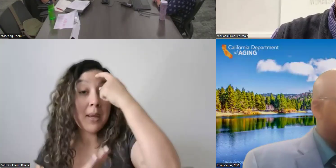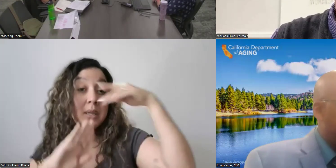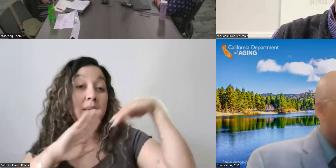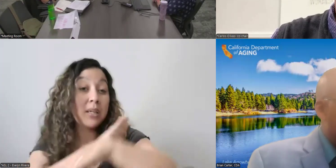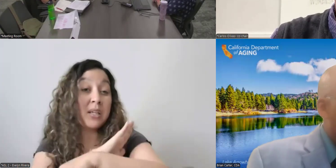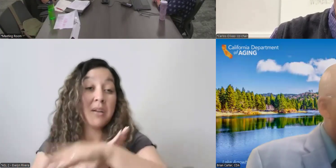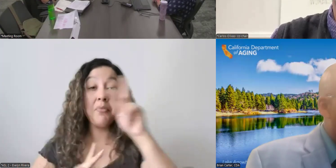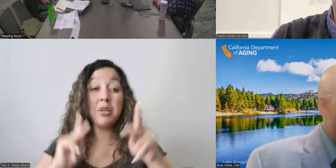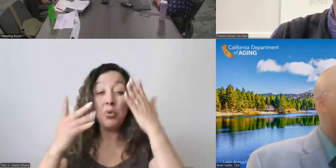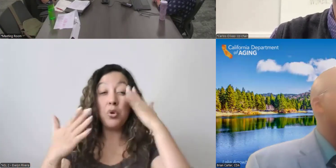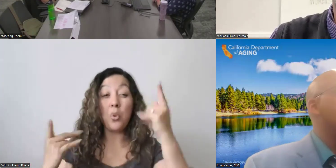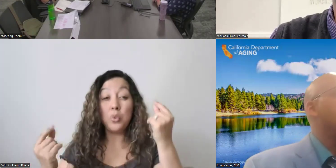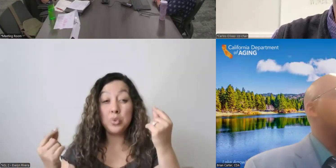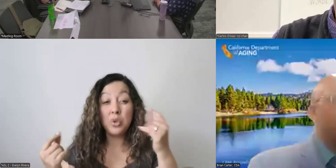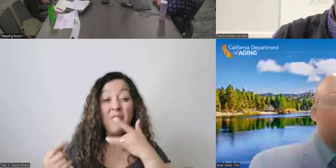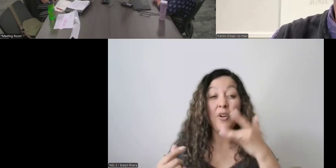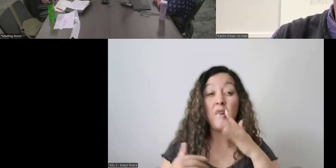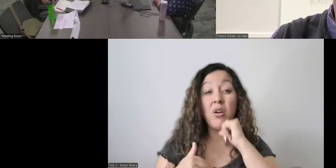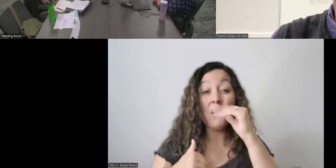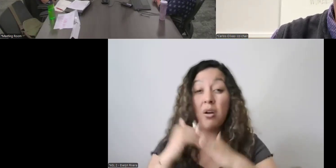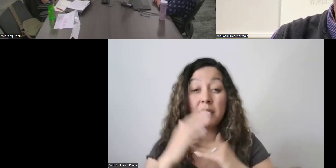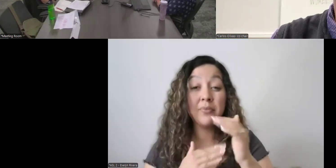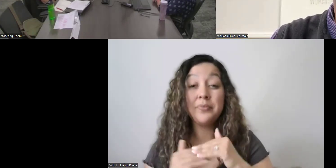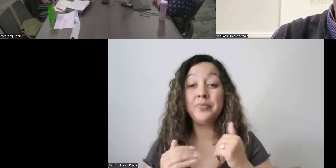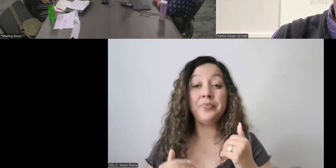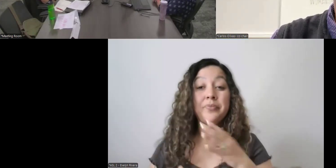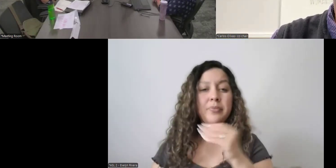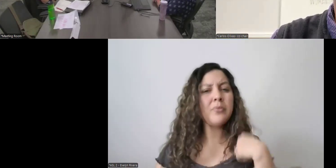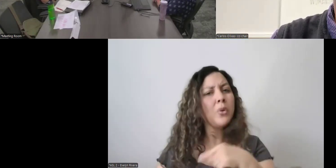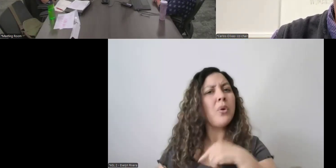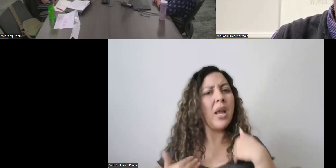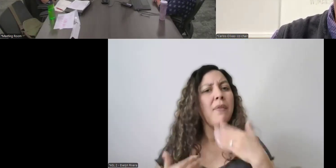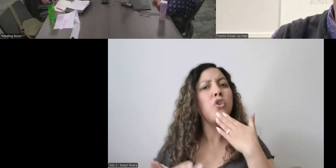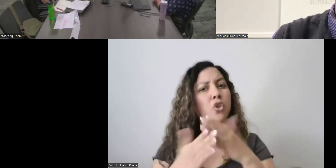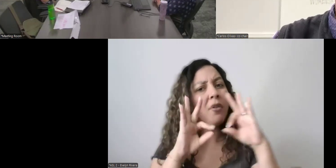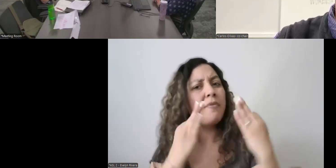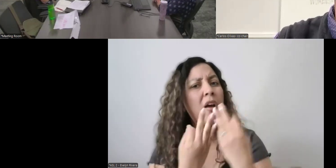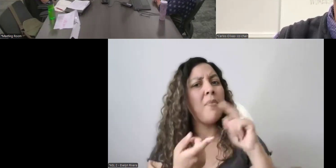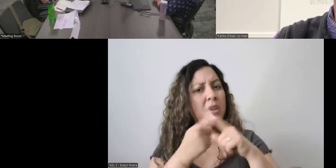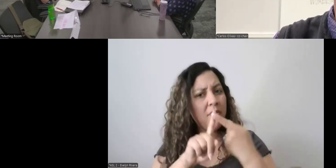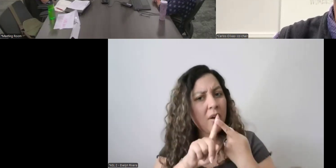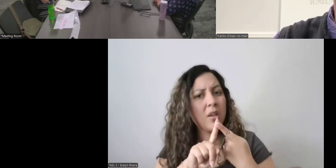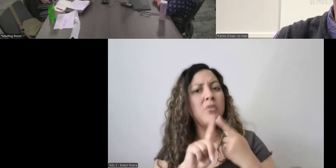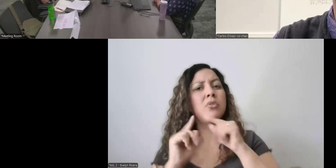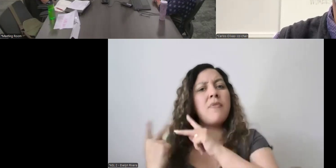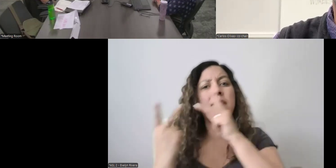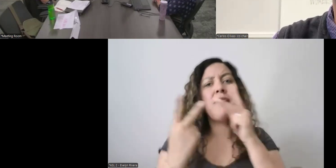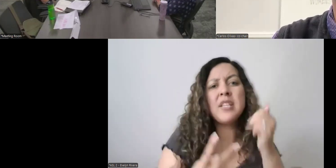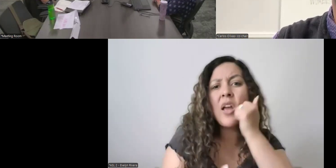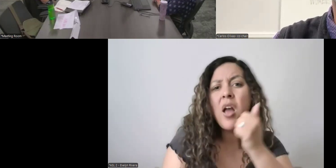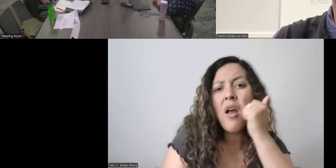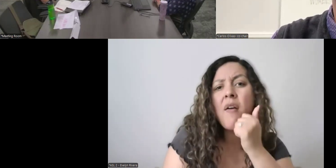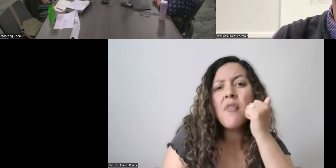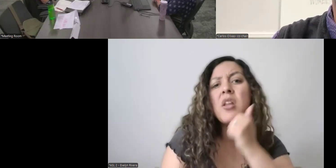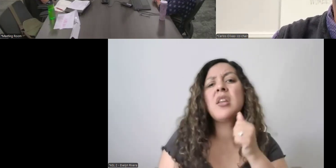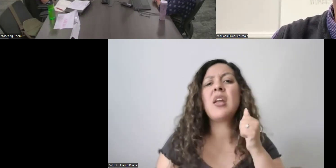were uncomfortable. Mm-hmm. And he did have a good family friend who every night came over and helped them put my dad into bed because he also had ALS.